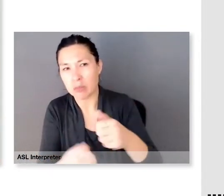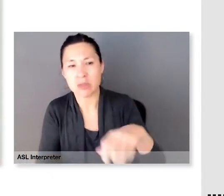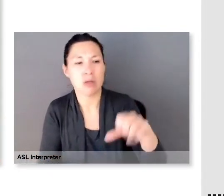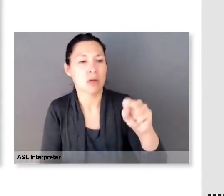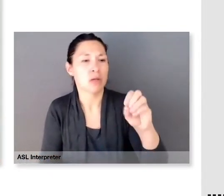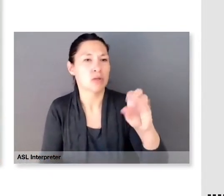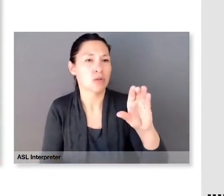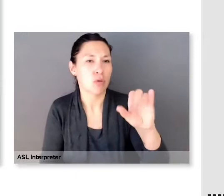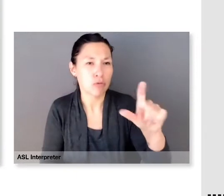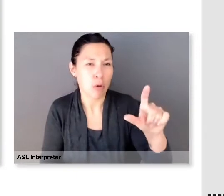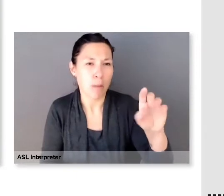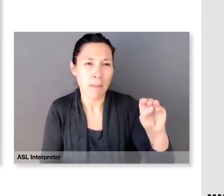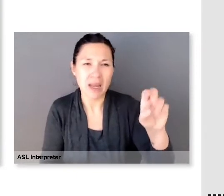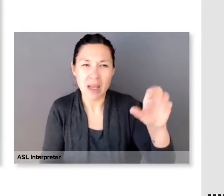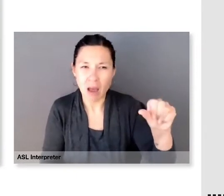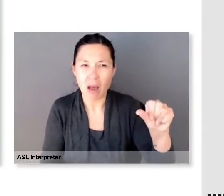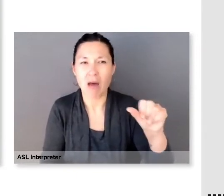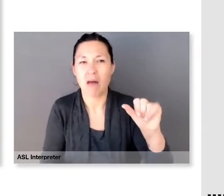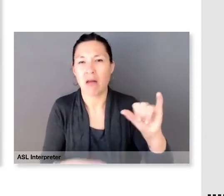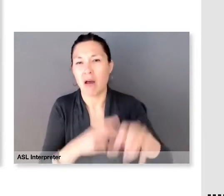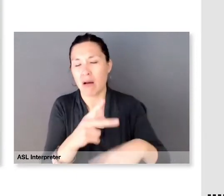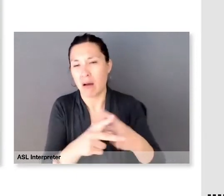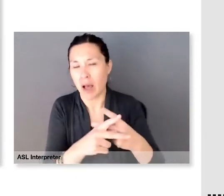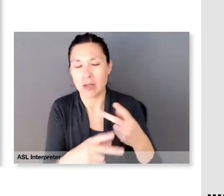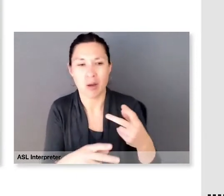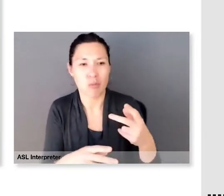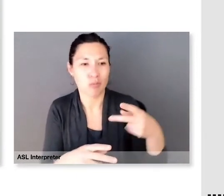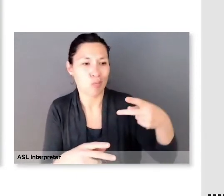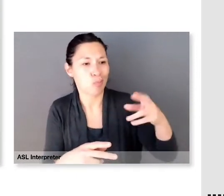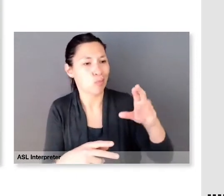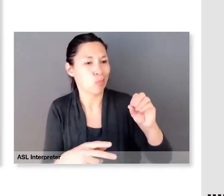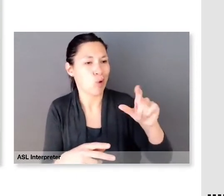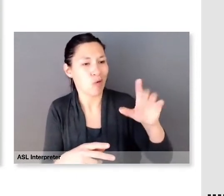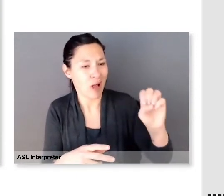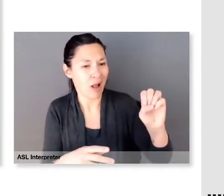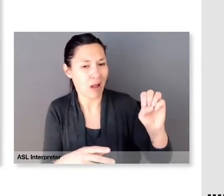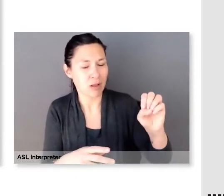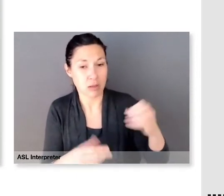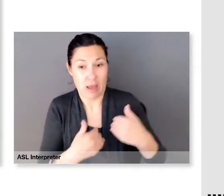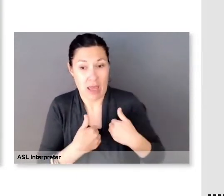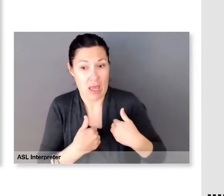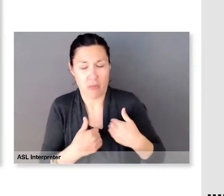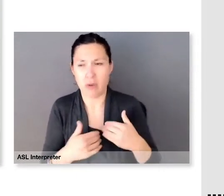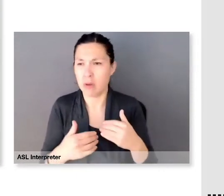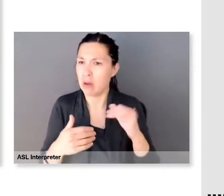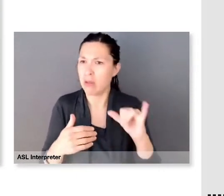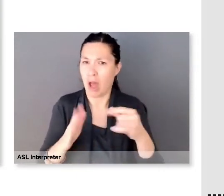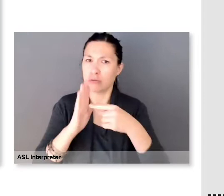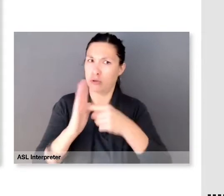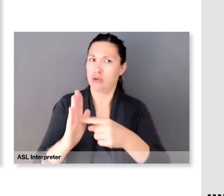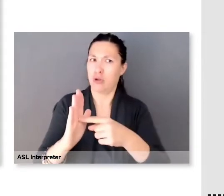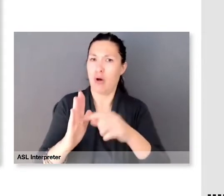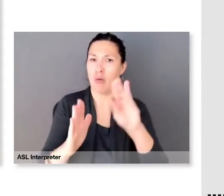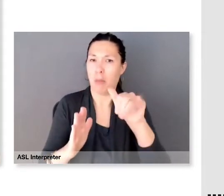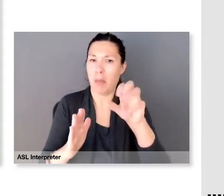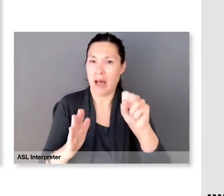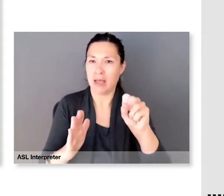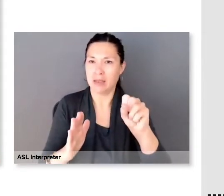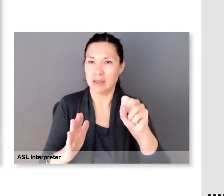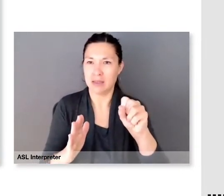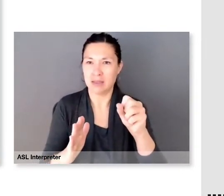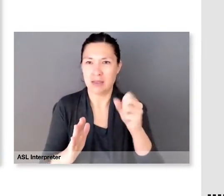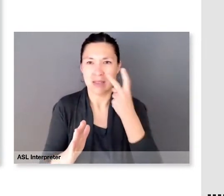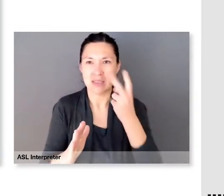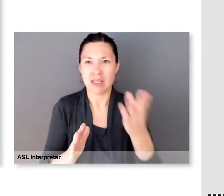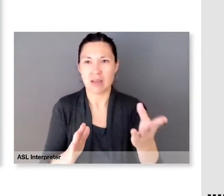more, and expose the kind of biases that they tend to implement, such as not being